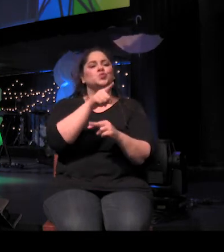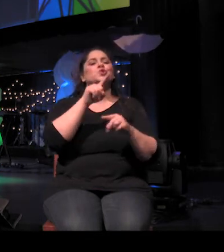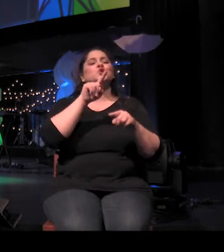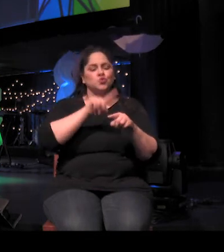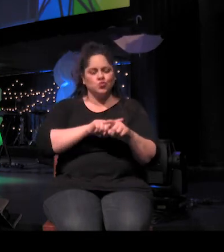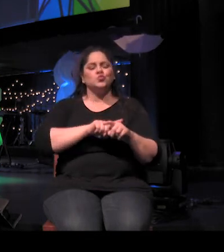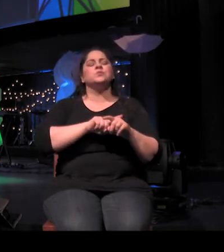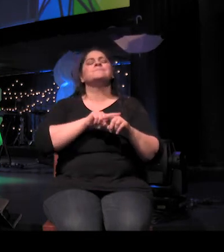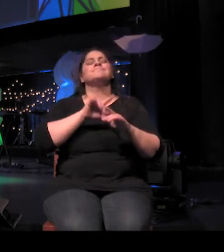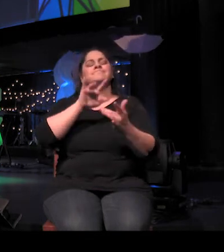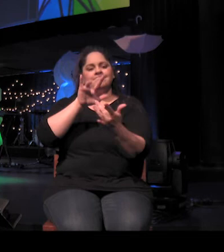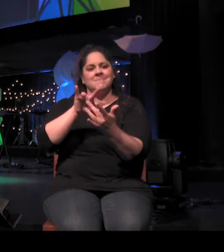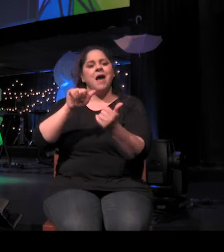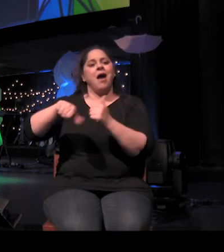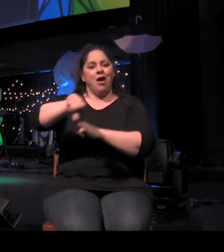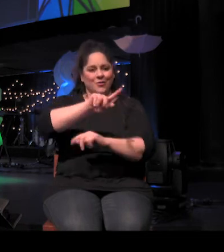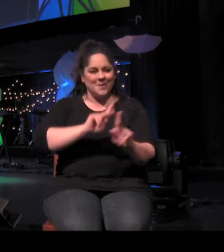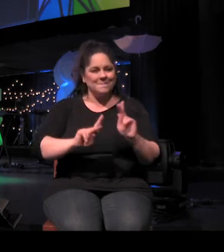to be.